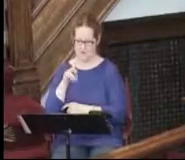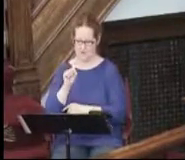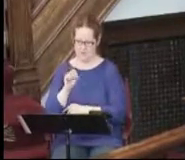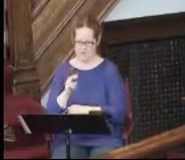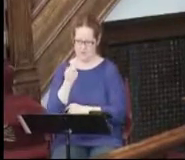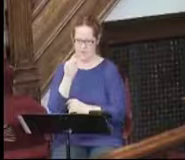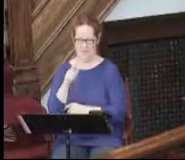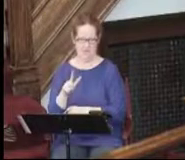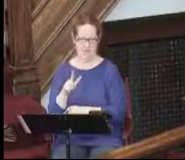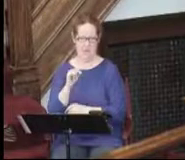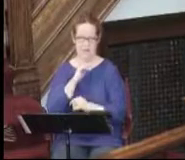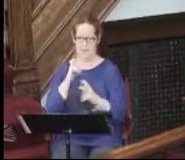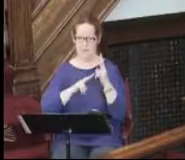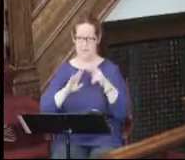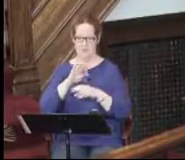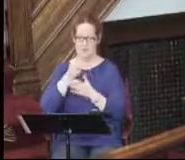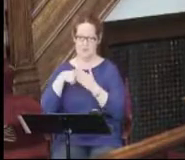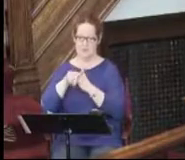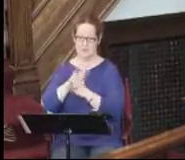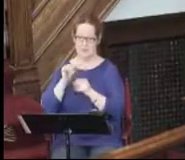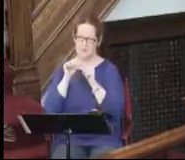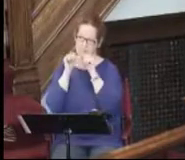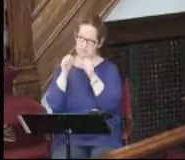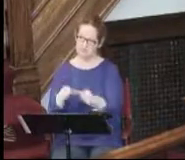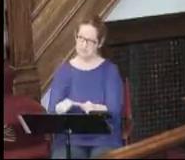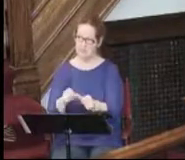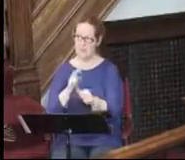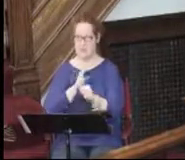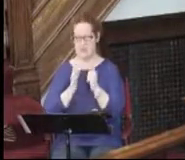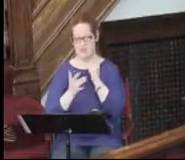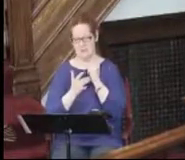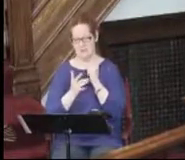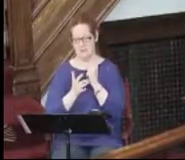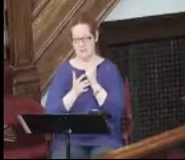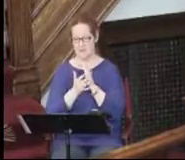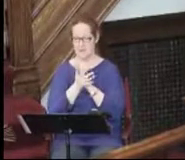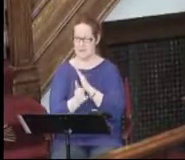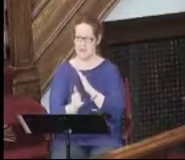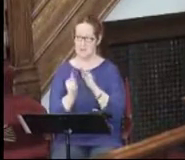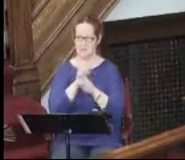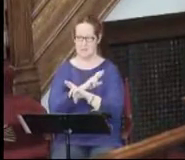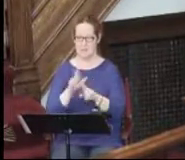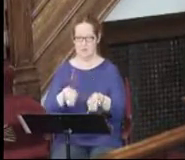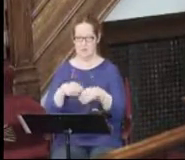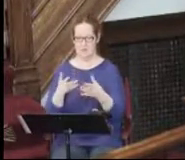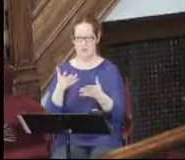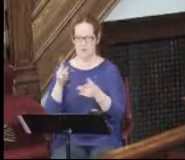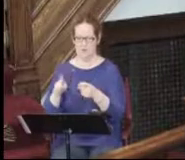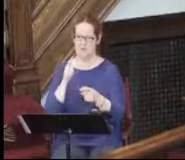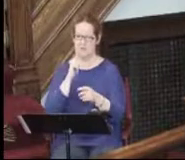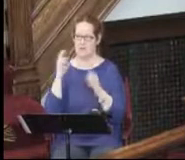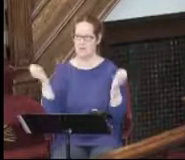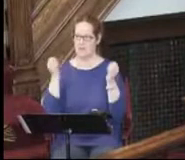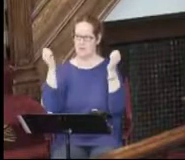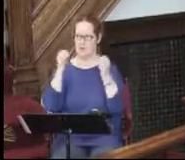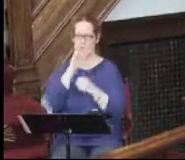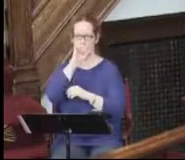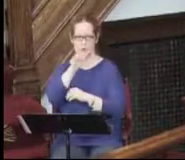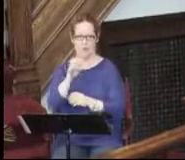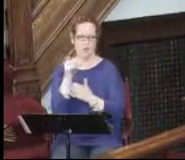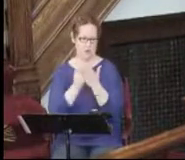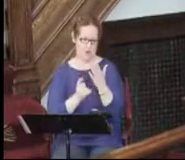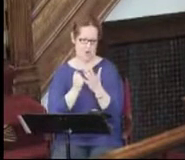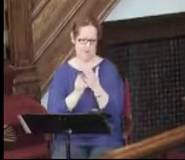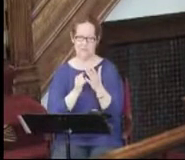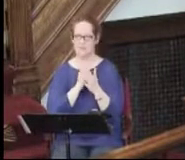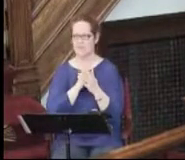this next week utilizing his artistic and technical skills, serving our needs for Easter. Kevin has a great love of the arts and works tirelessly